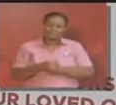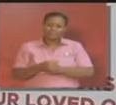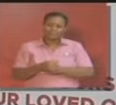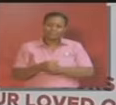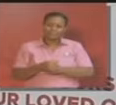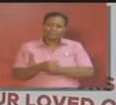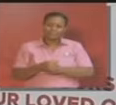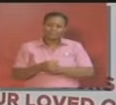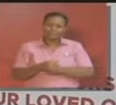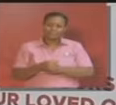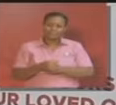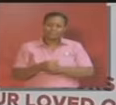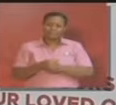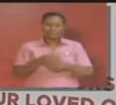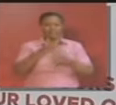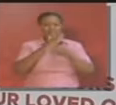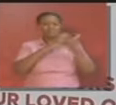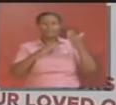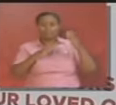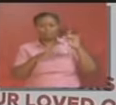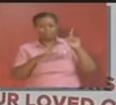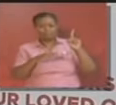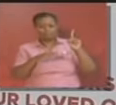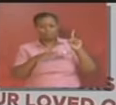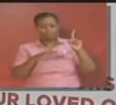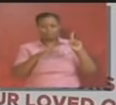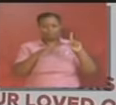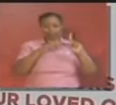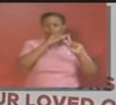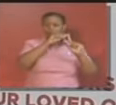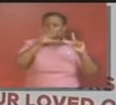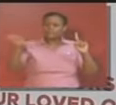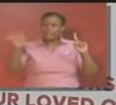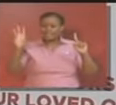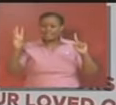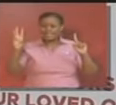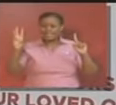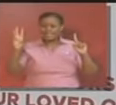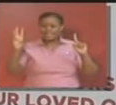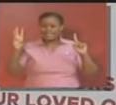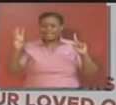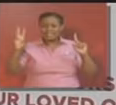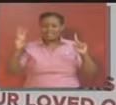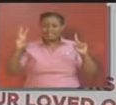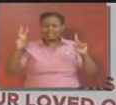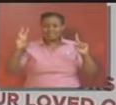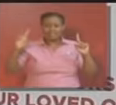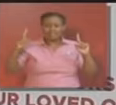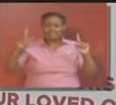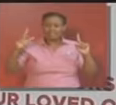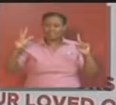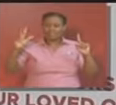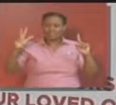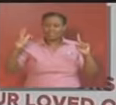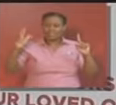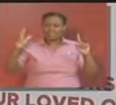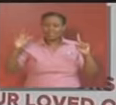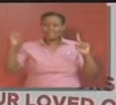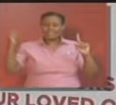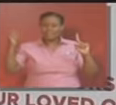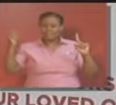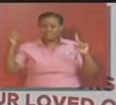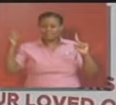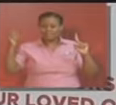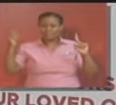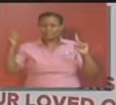positive cases, of which 3 were primary contacts and 3 were secondary contacts.